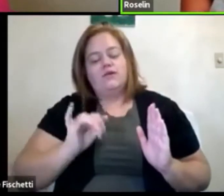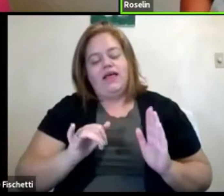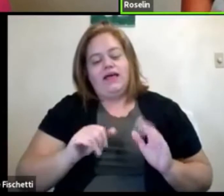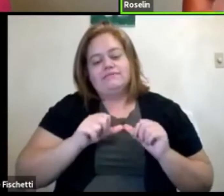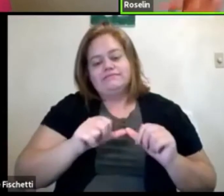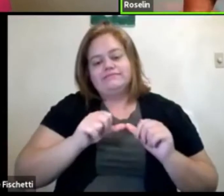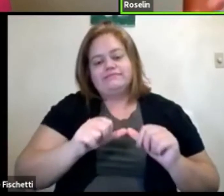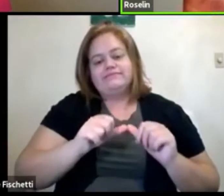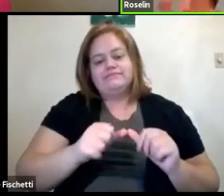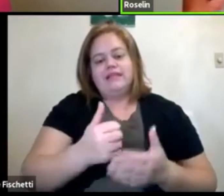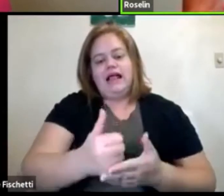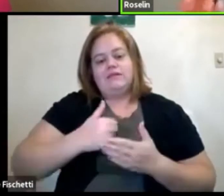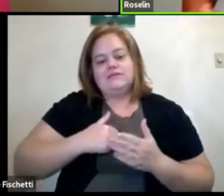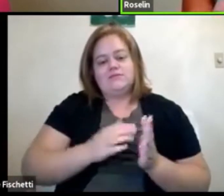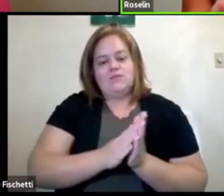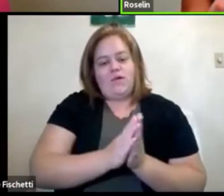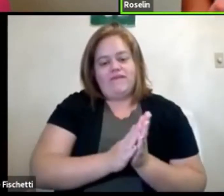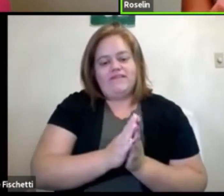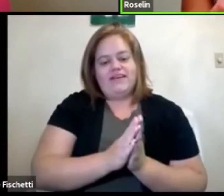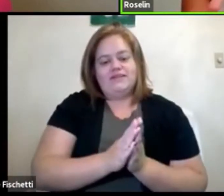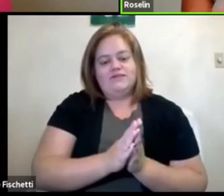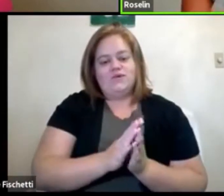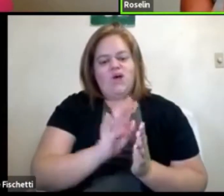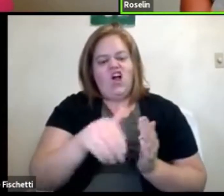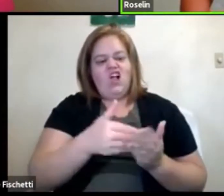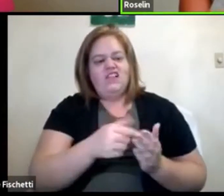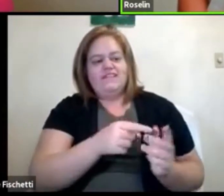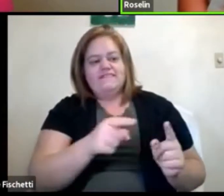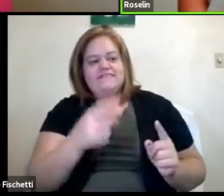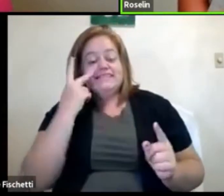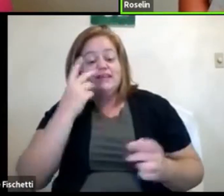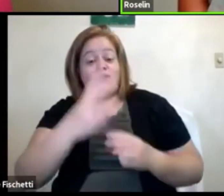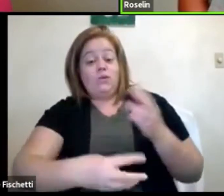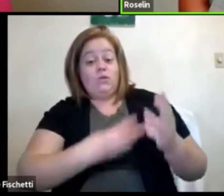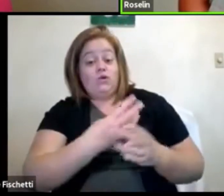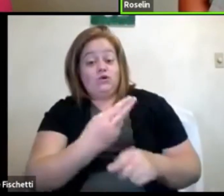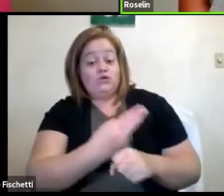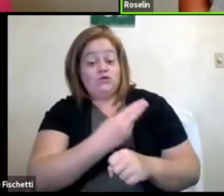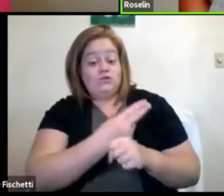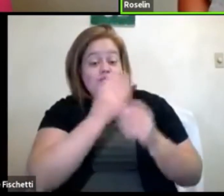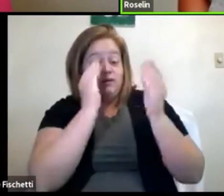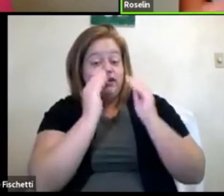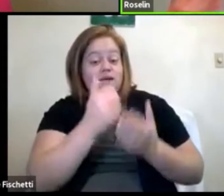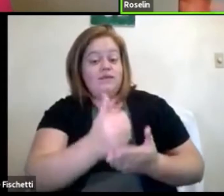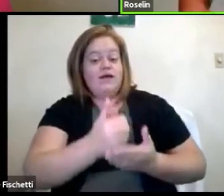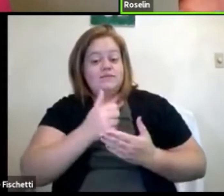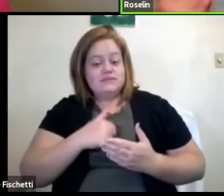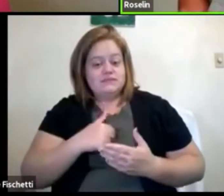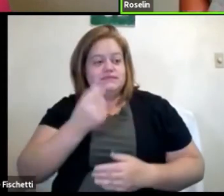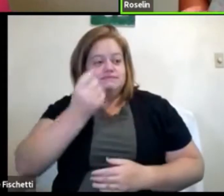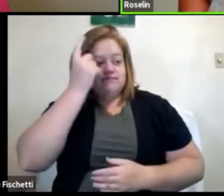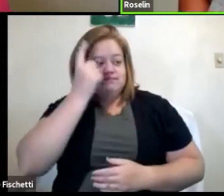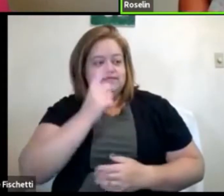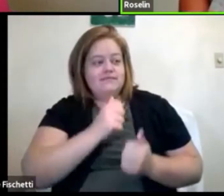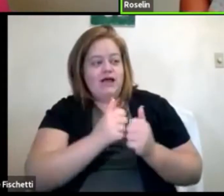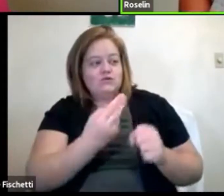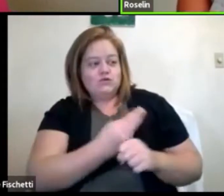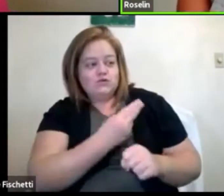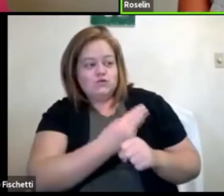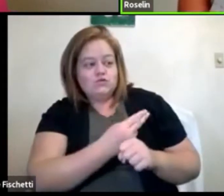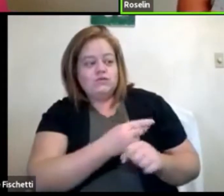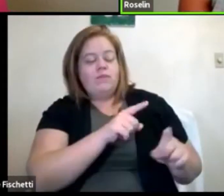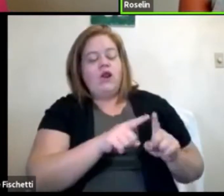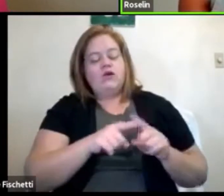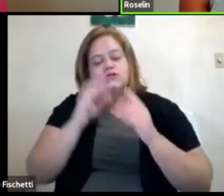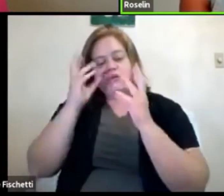it, all of that, I use it to stay up to date in the industry and start thinking of other things that I could be